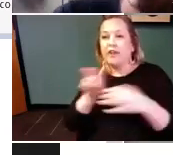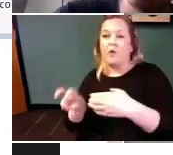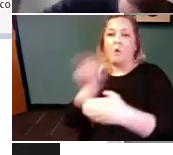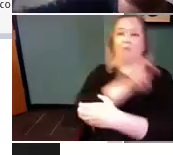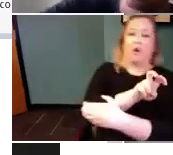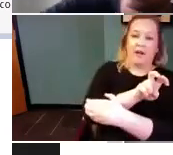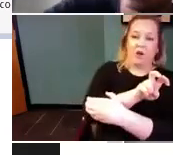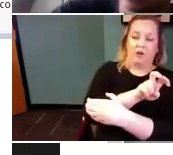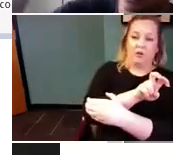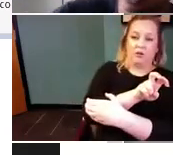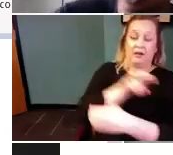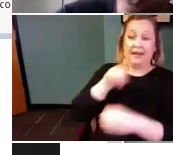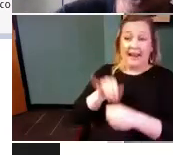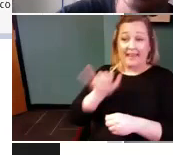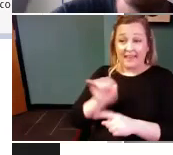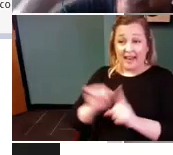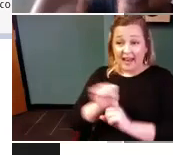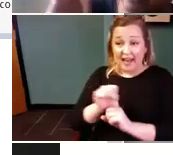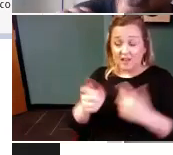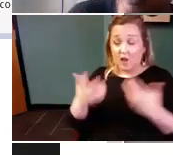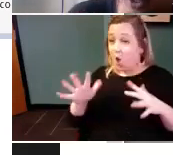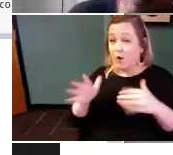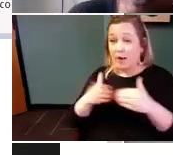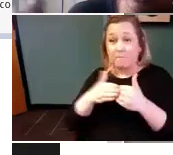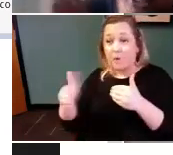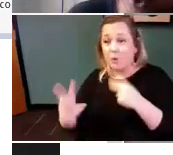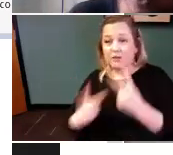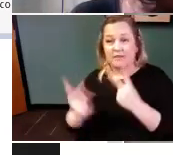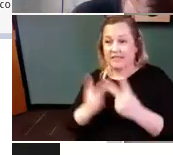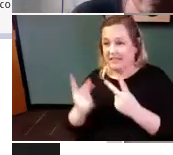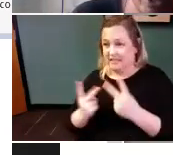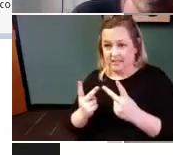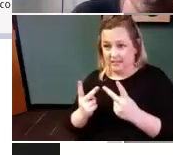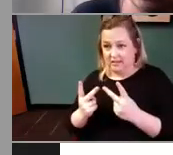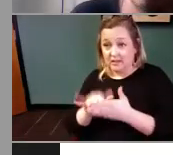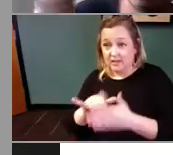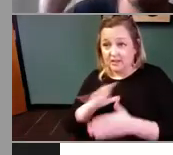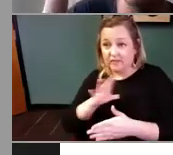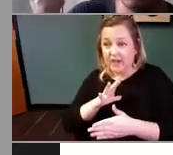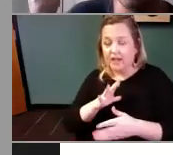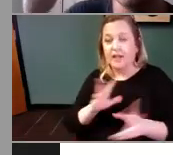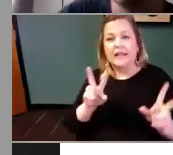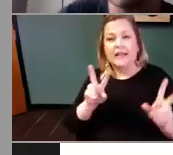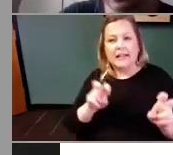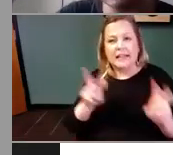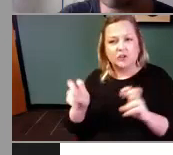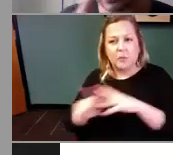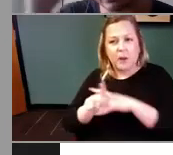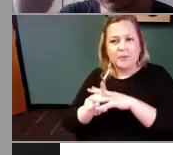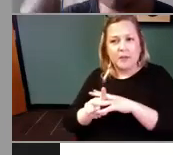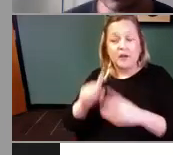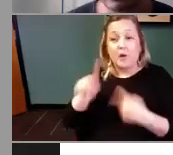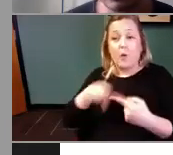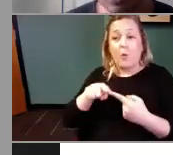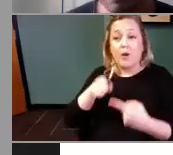case, we have already post visited this particular node. That is fine as well. The issue comes when you reach a particular node which has a